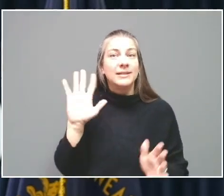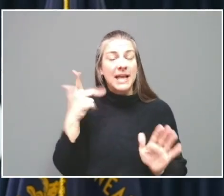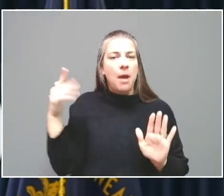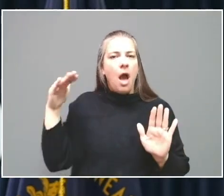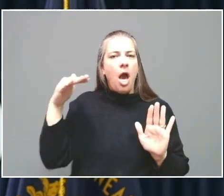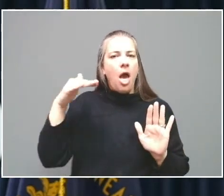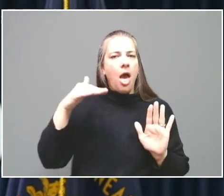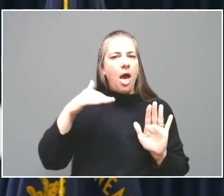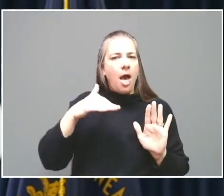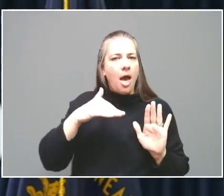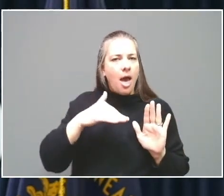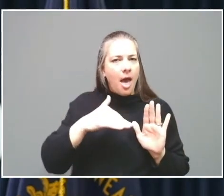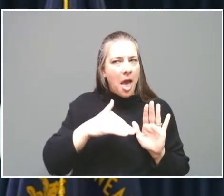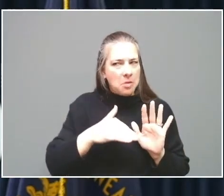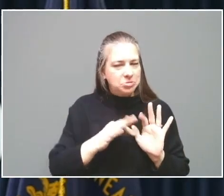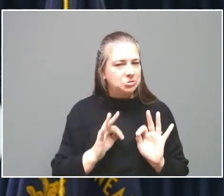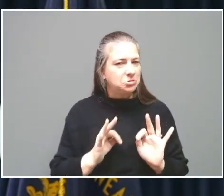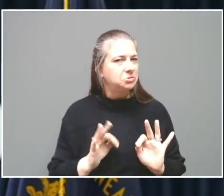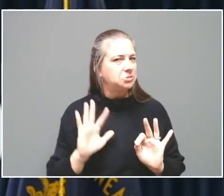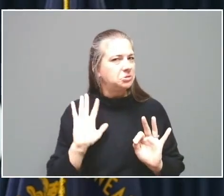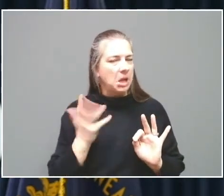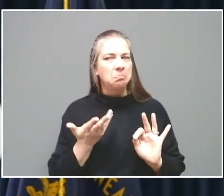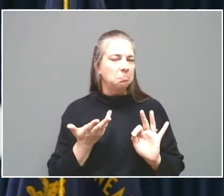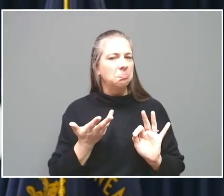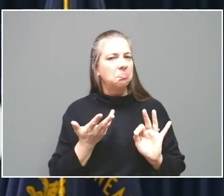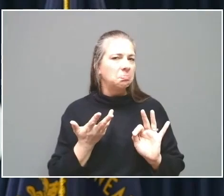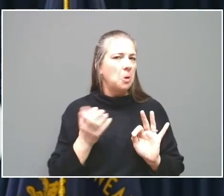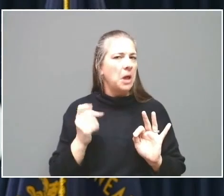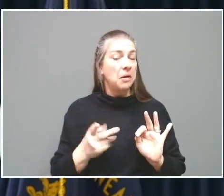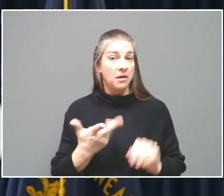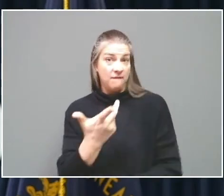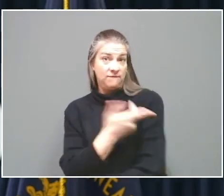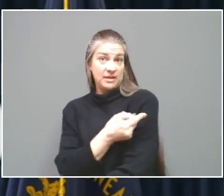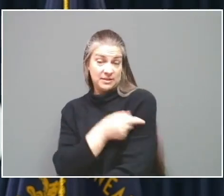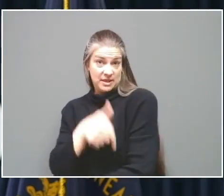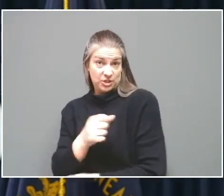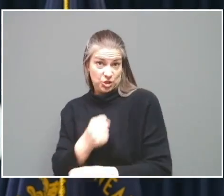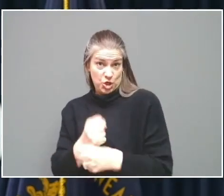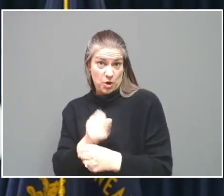to a pretty good place when it comes to the flu. Flu vaccine this year was